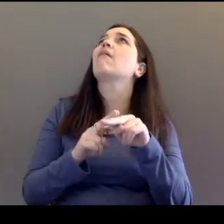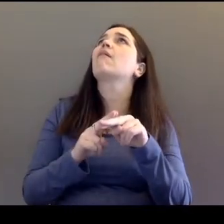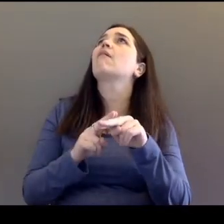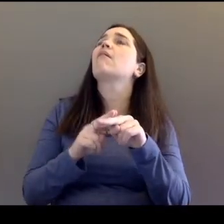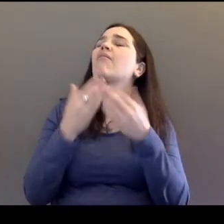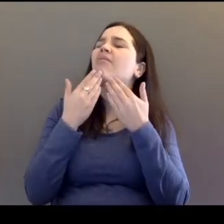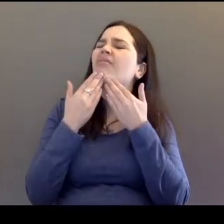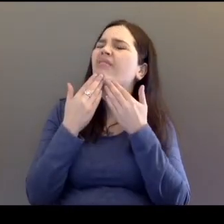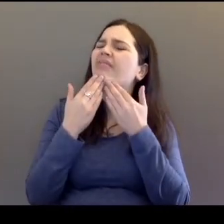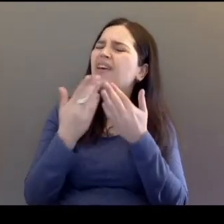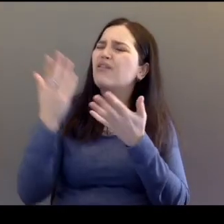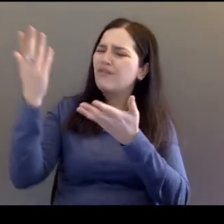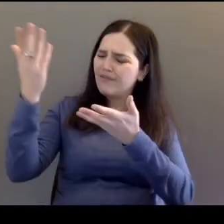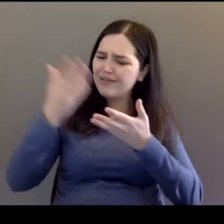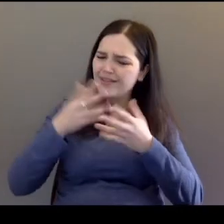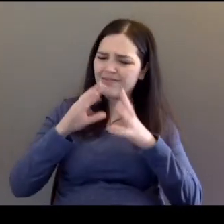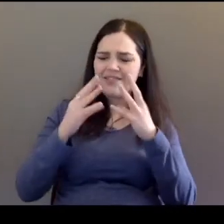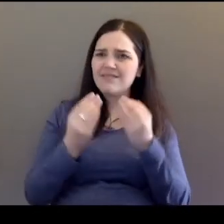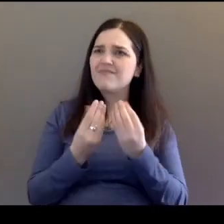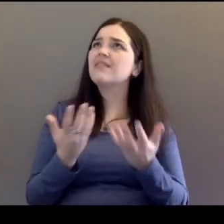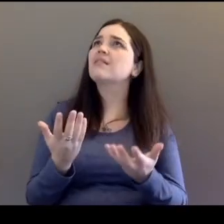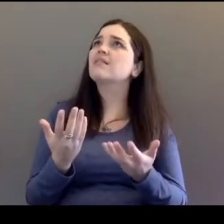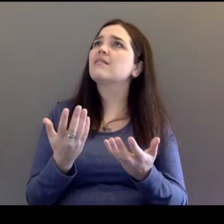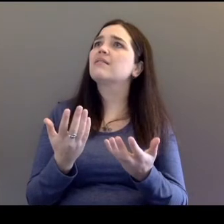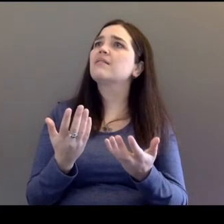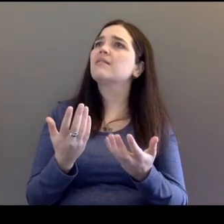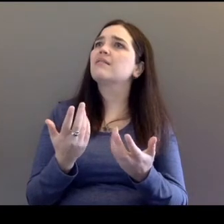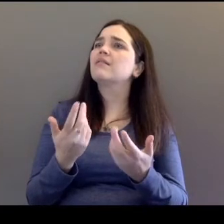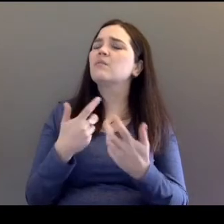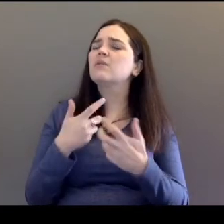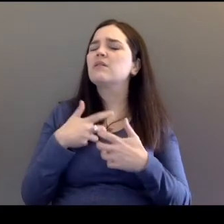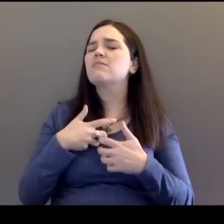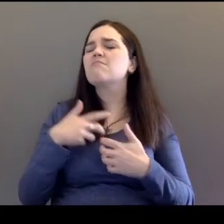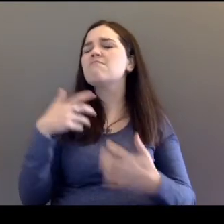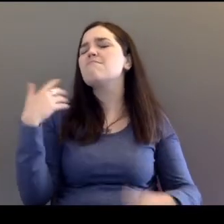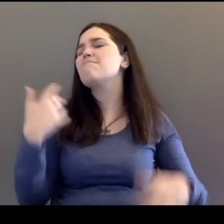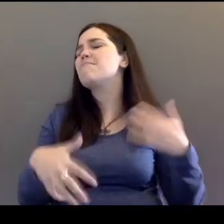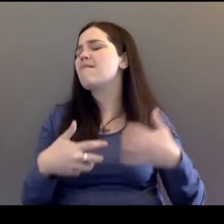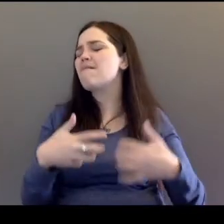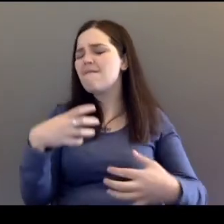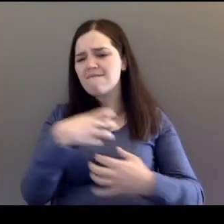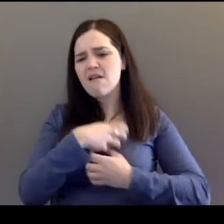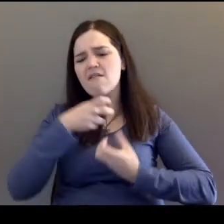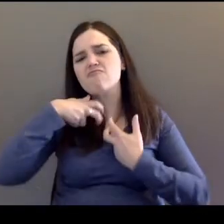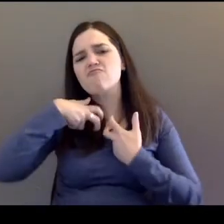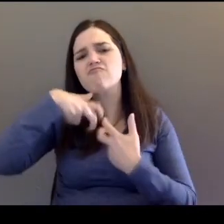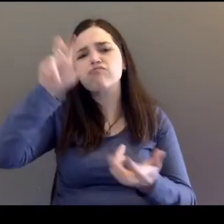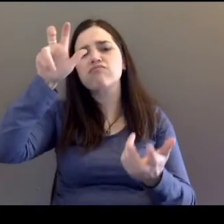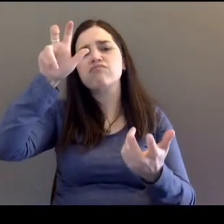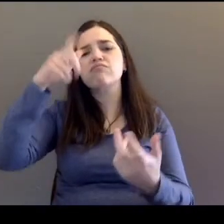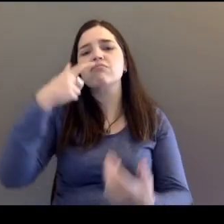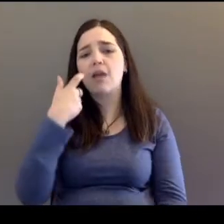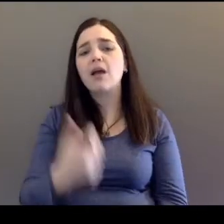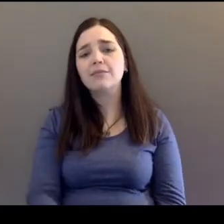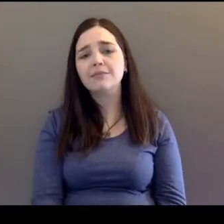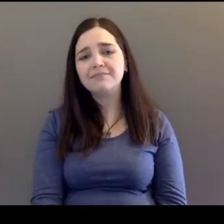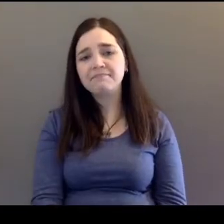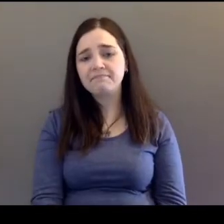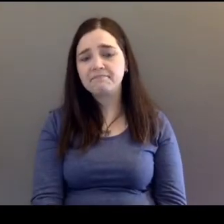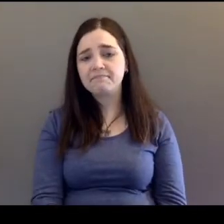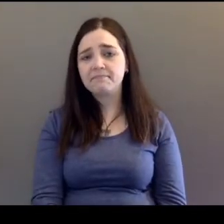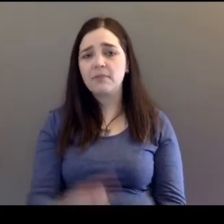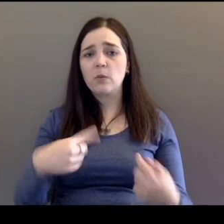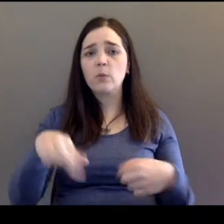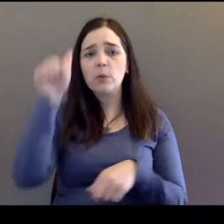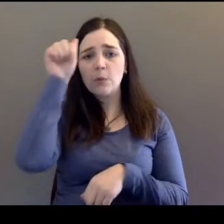has given us, and cry out with all the pain and the fear that is inside. And as Christians, know